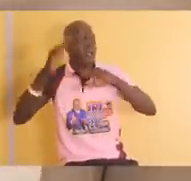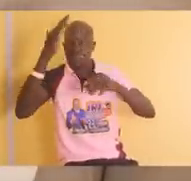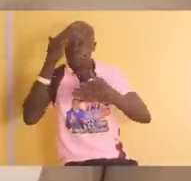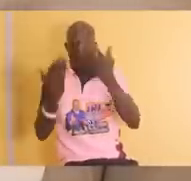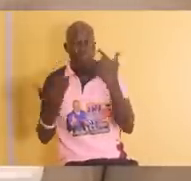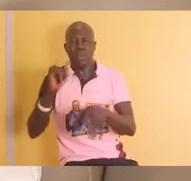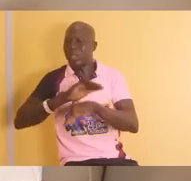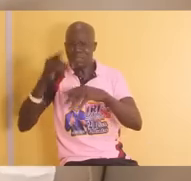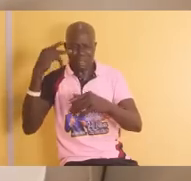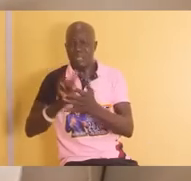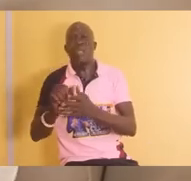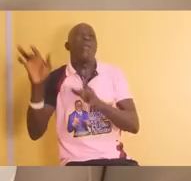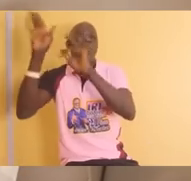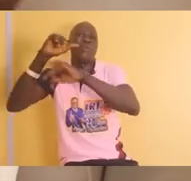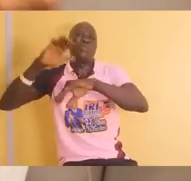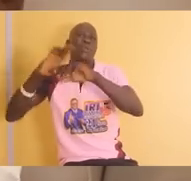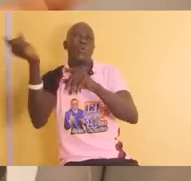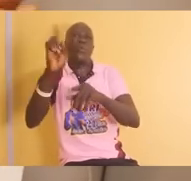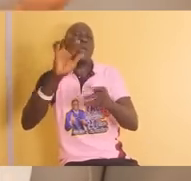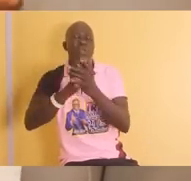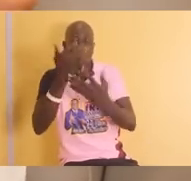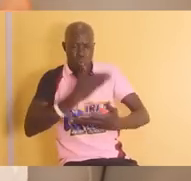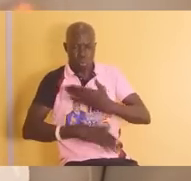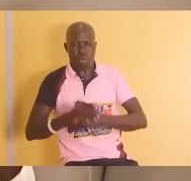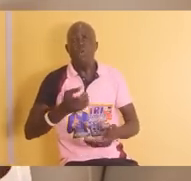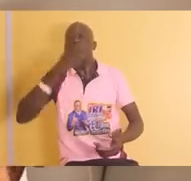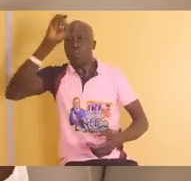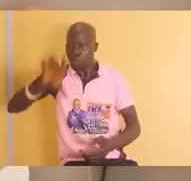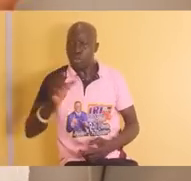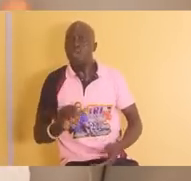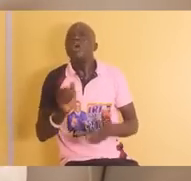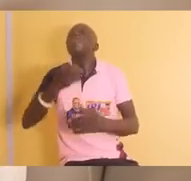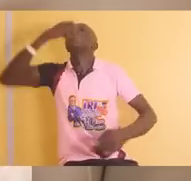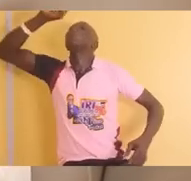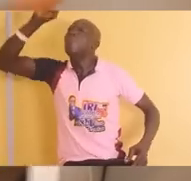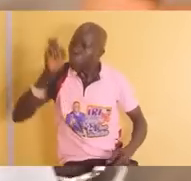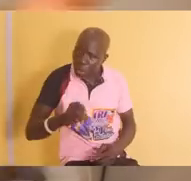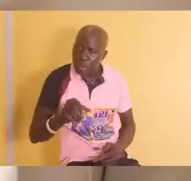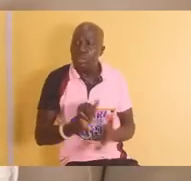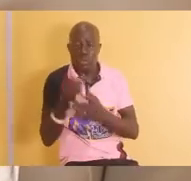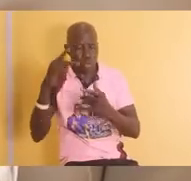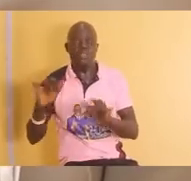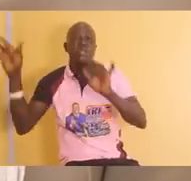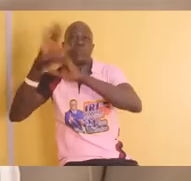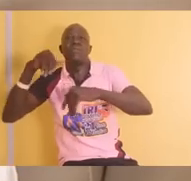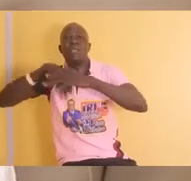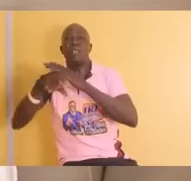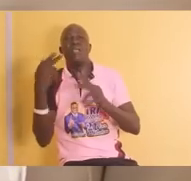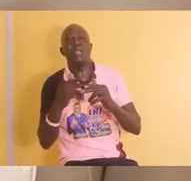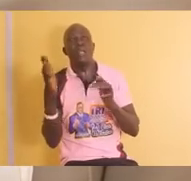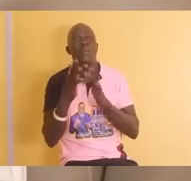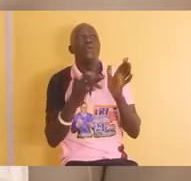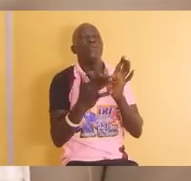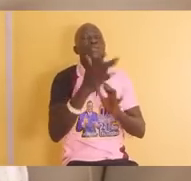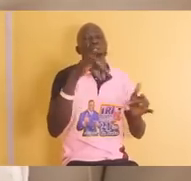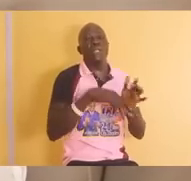anu bi ta ti bi o. I don't know if they receive this where by force mo bodo ra anu. Then then wa ra anu. E ye wo ra yi ka du ke se